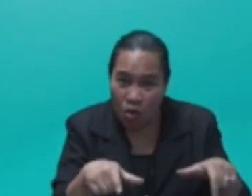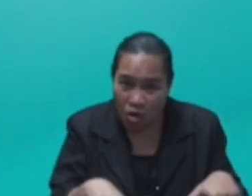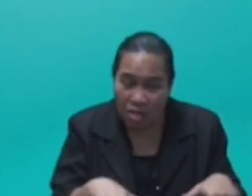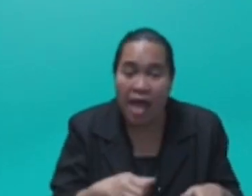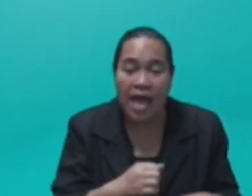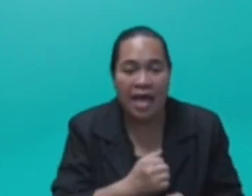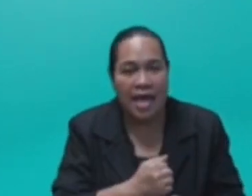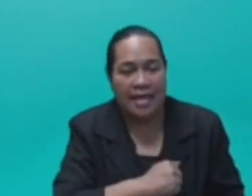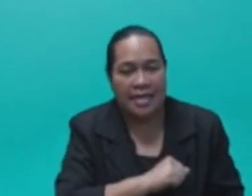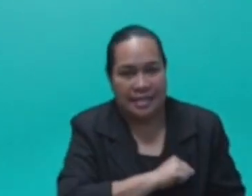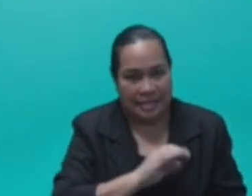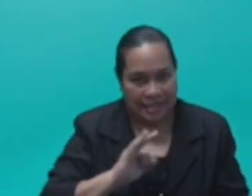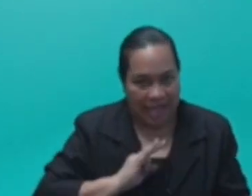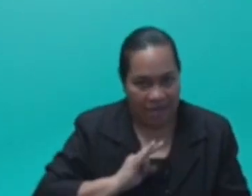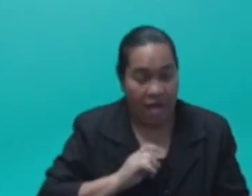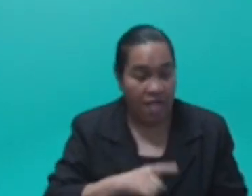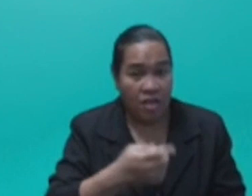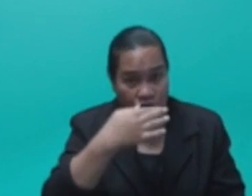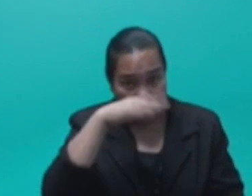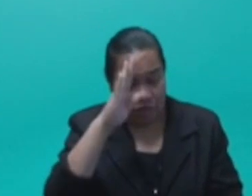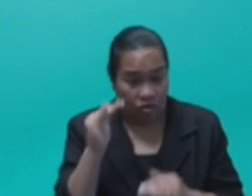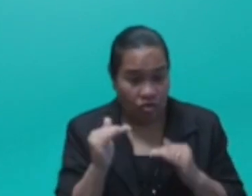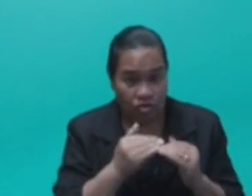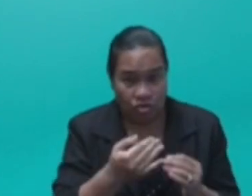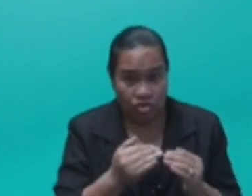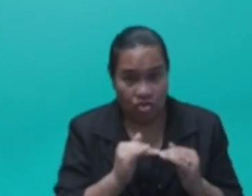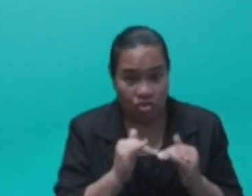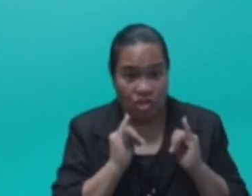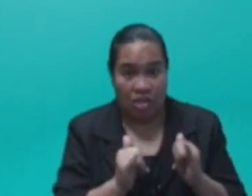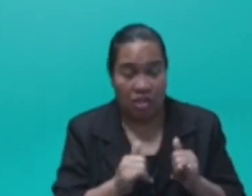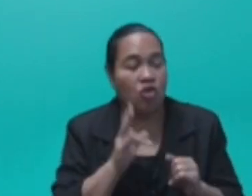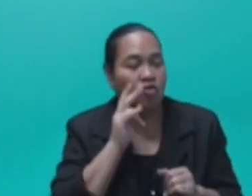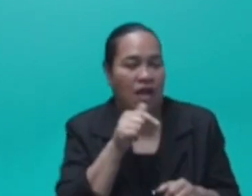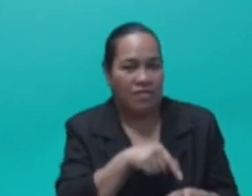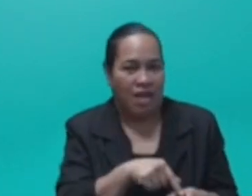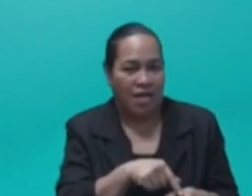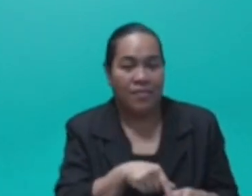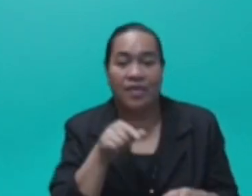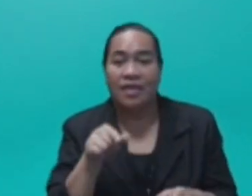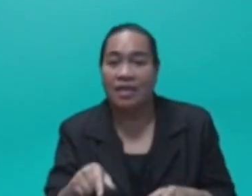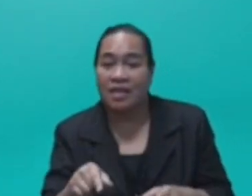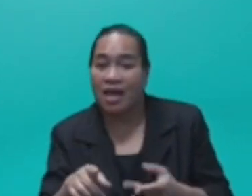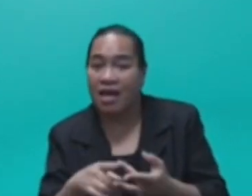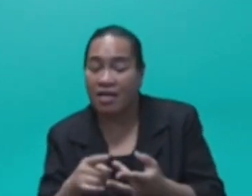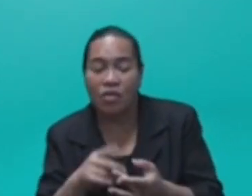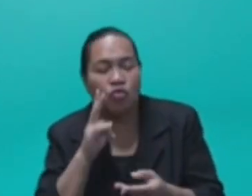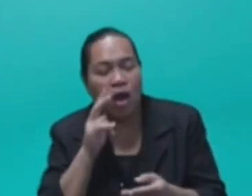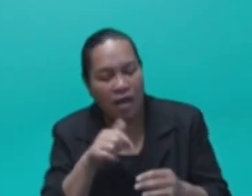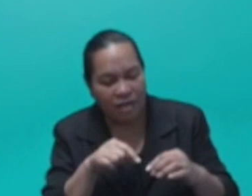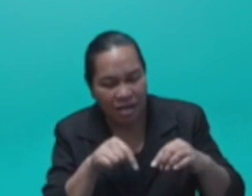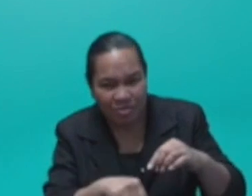staff. The Chief Justice looks after the Judiciary, Chief Magistrate oversees the Magistracy and the Small Claims